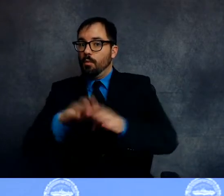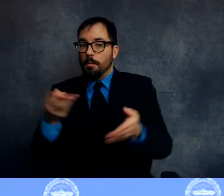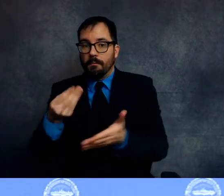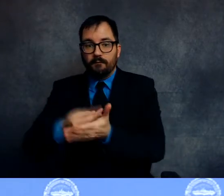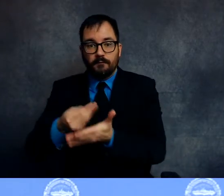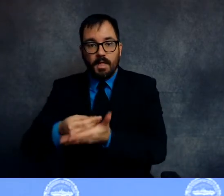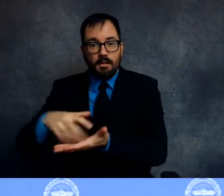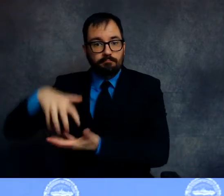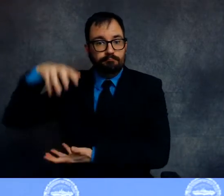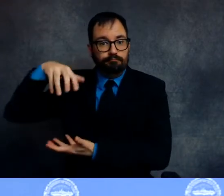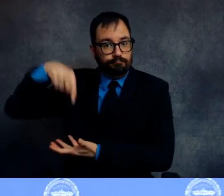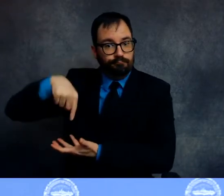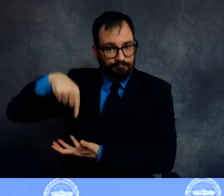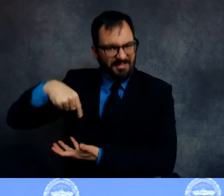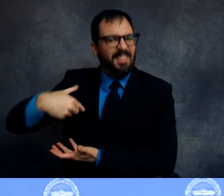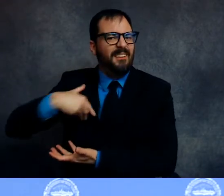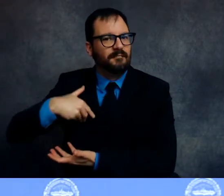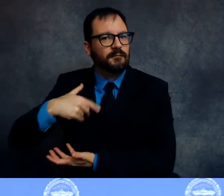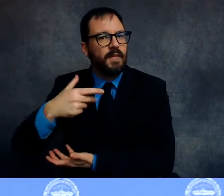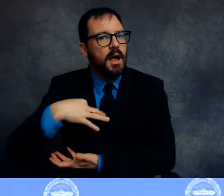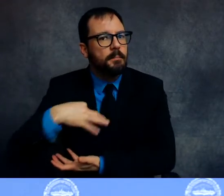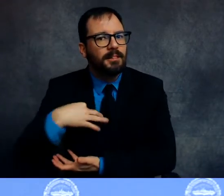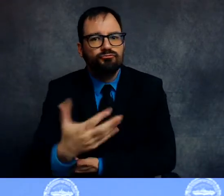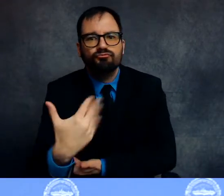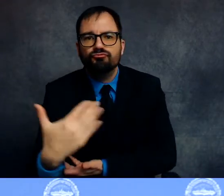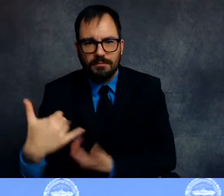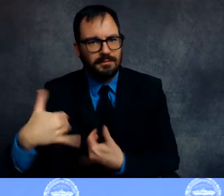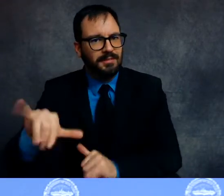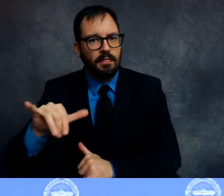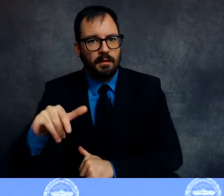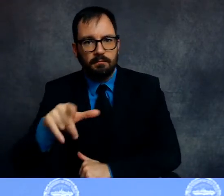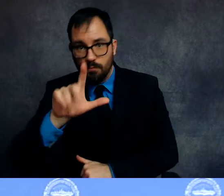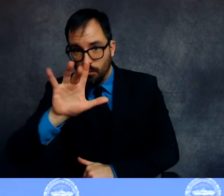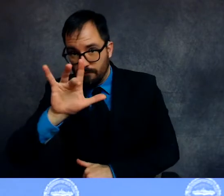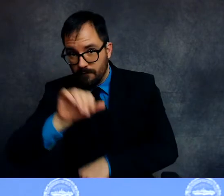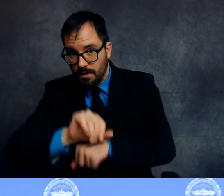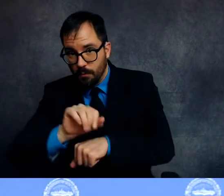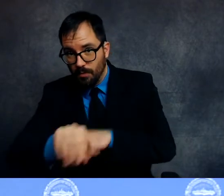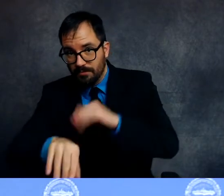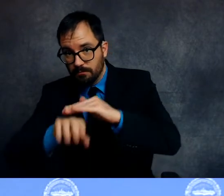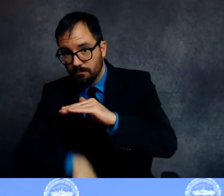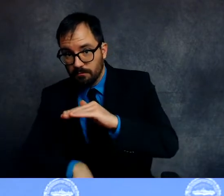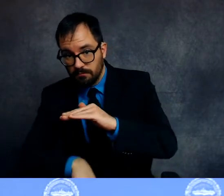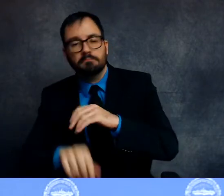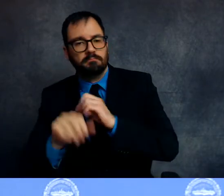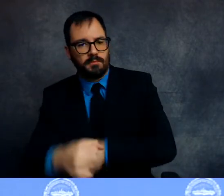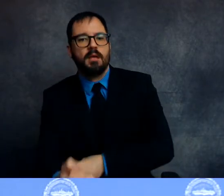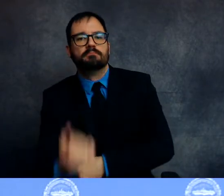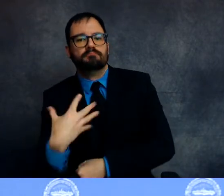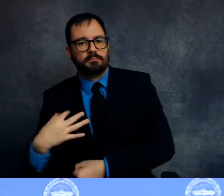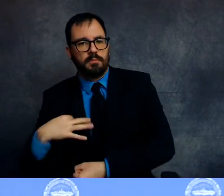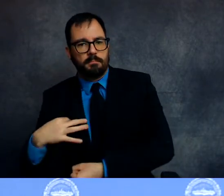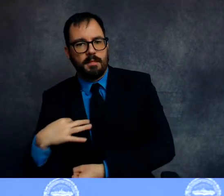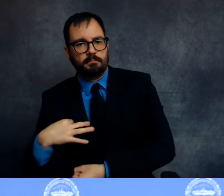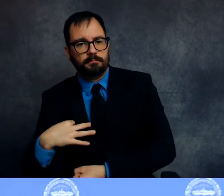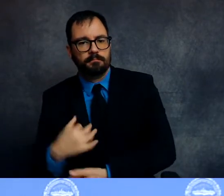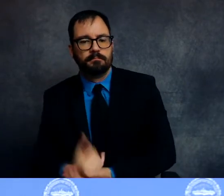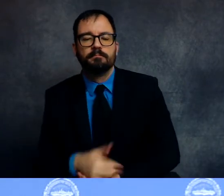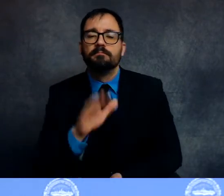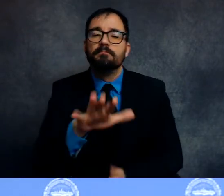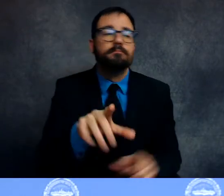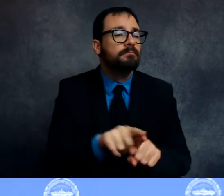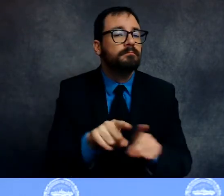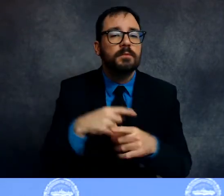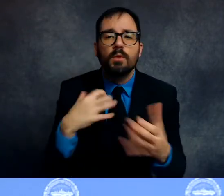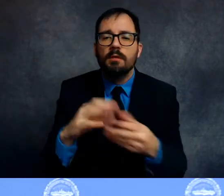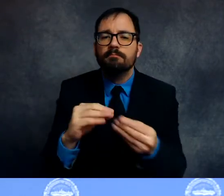boston.gov/small businesses. And our Reopen Boston Fund is still taking applications from businesses with 25 employees or fewer. I